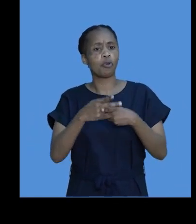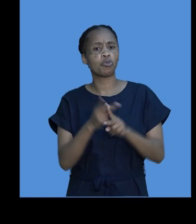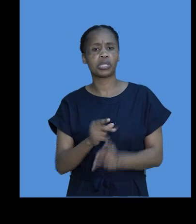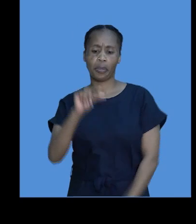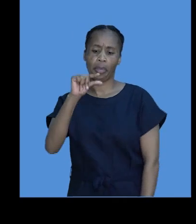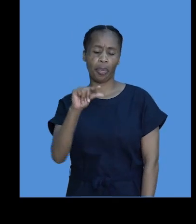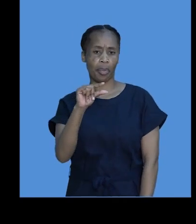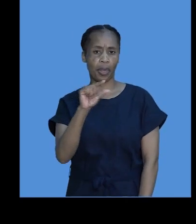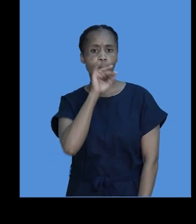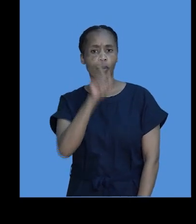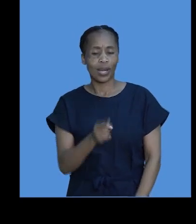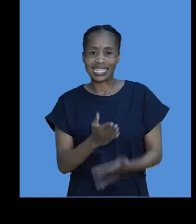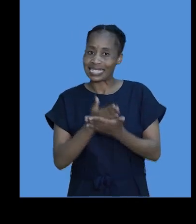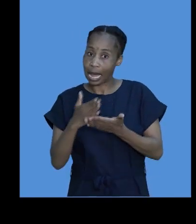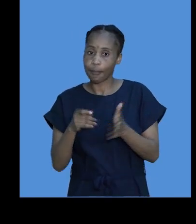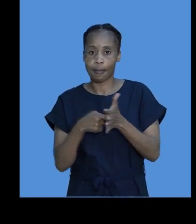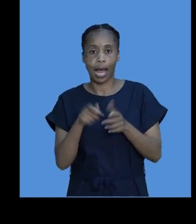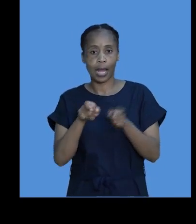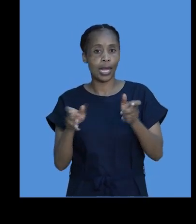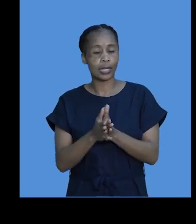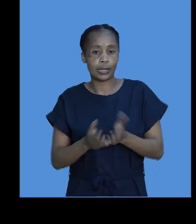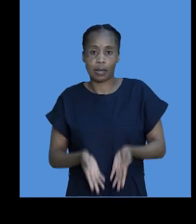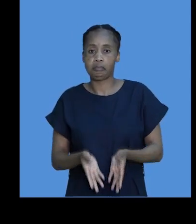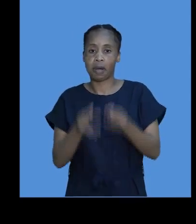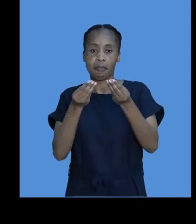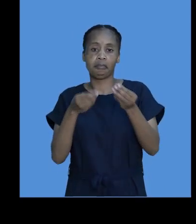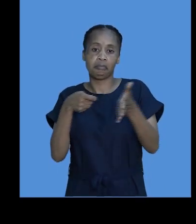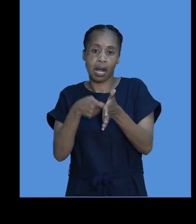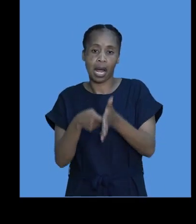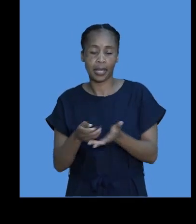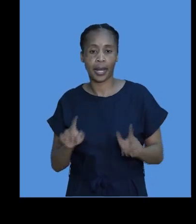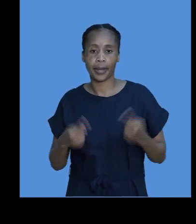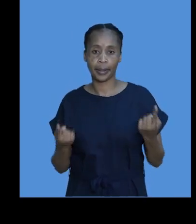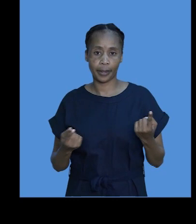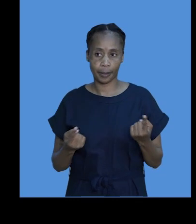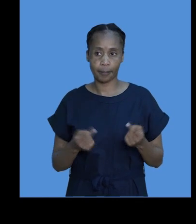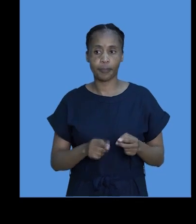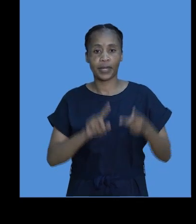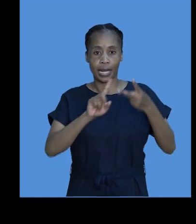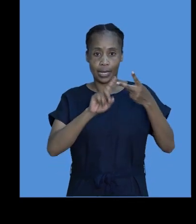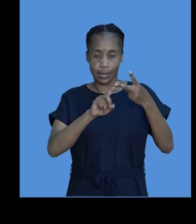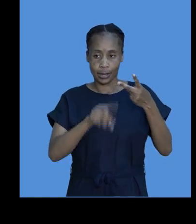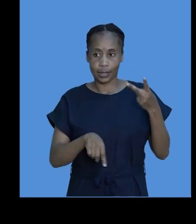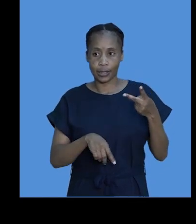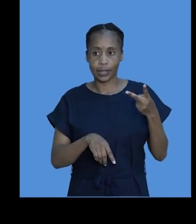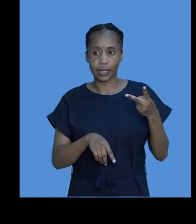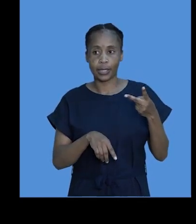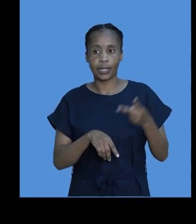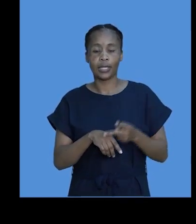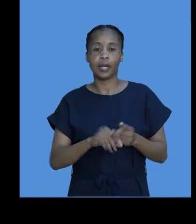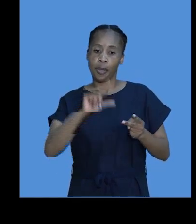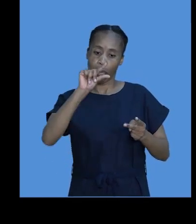less. And at the end of the day, some consumers' needs may not be met there. That is the first point. Second point, reduced